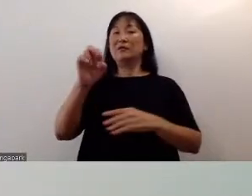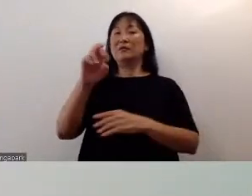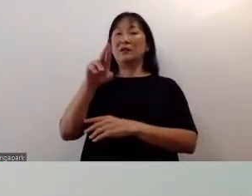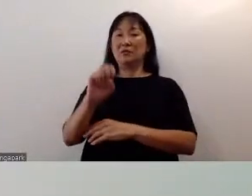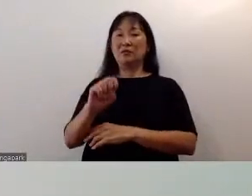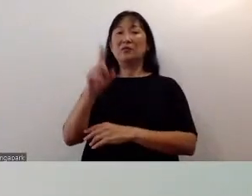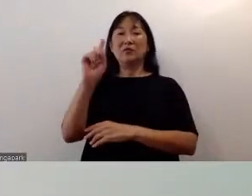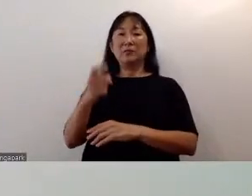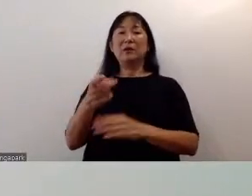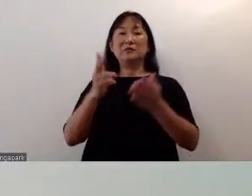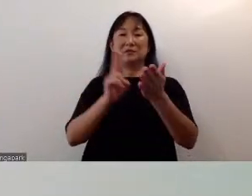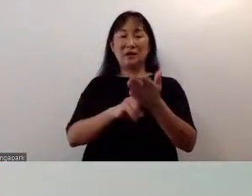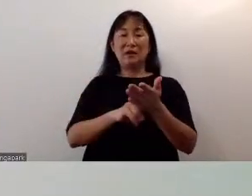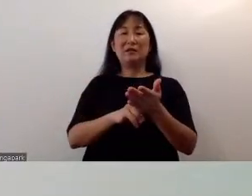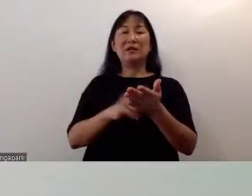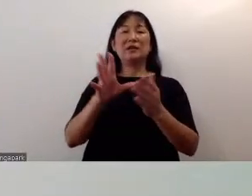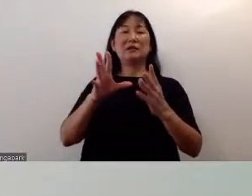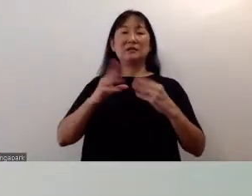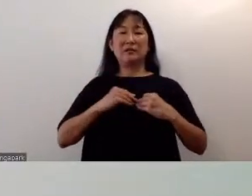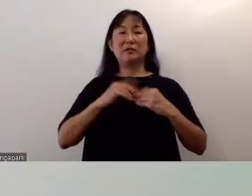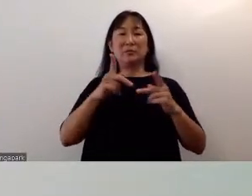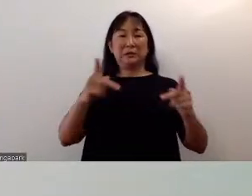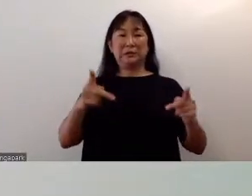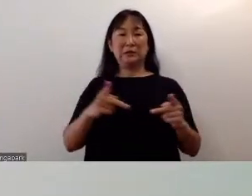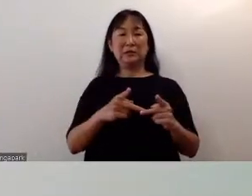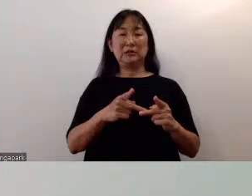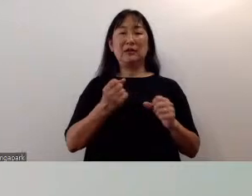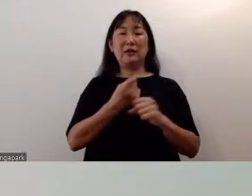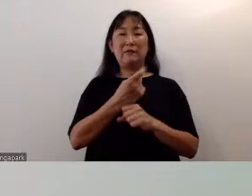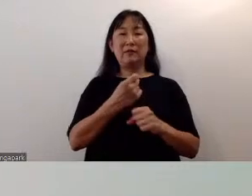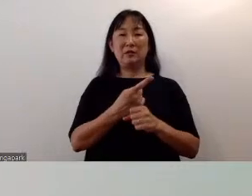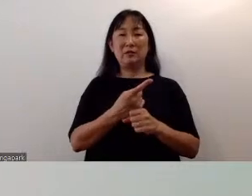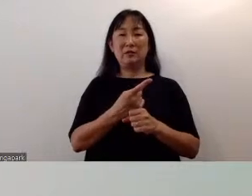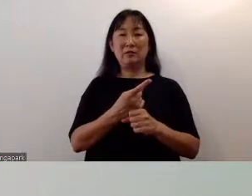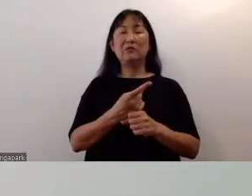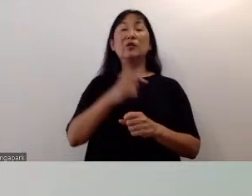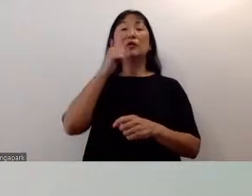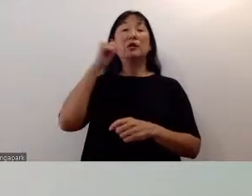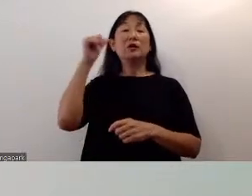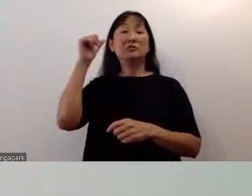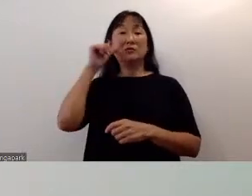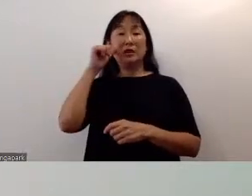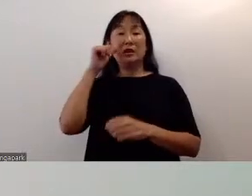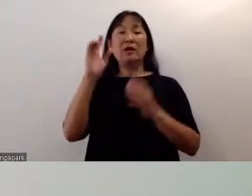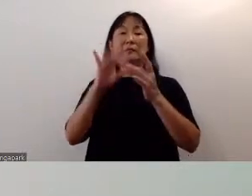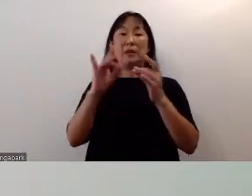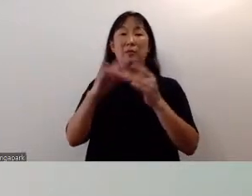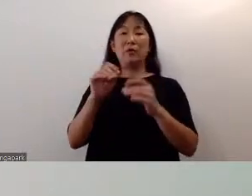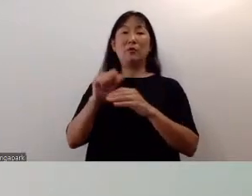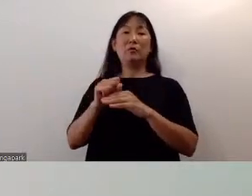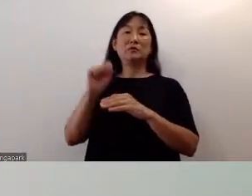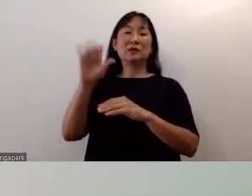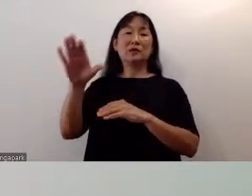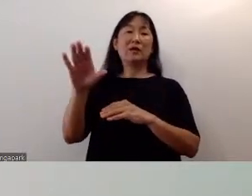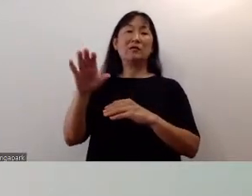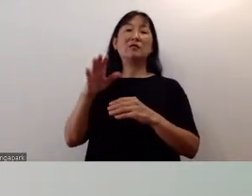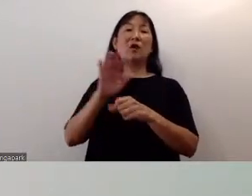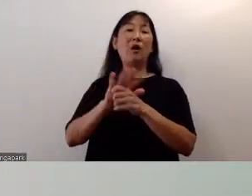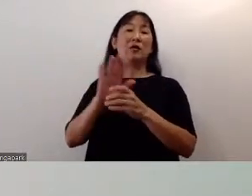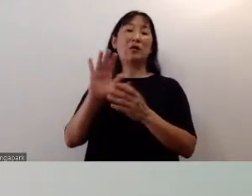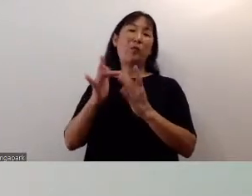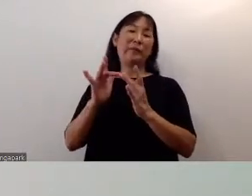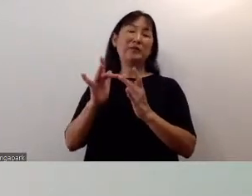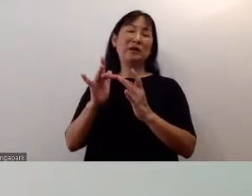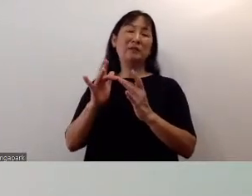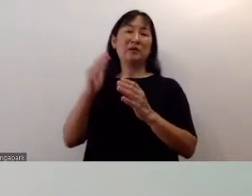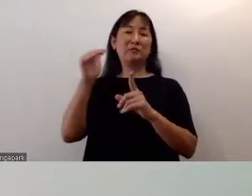are accepting that position going into the new school year. So there was a memo that went out yesterday from the department. It's on our website, and essentially it's just